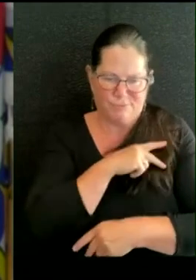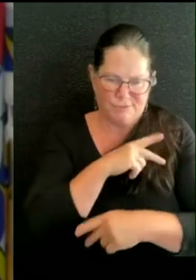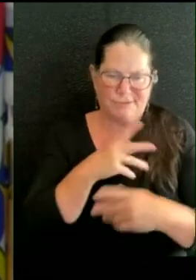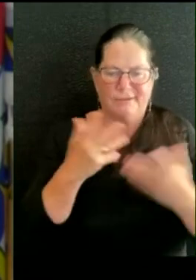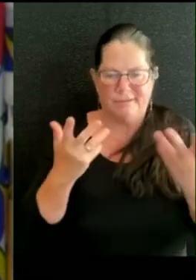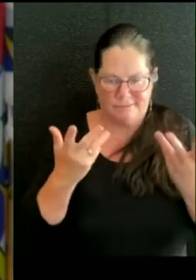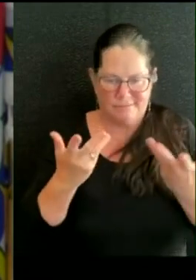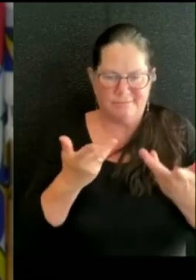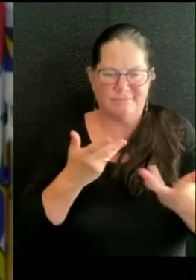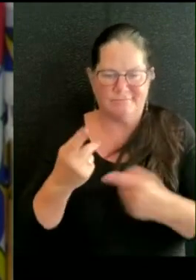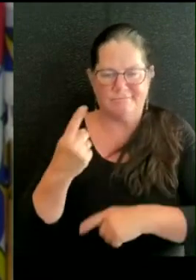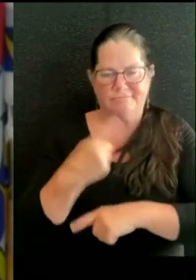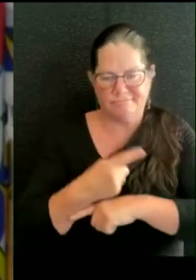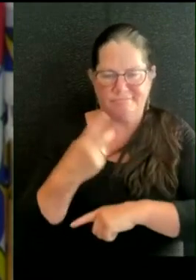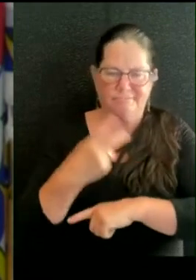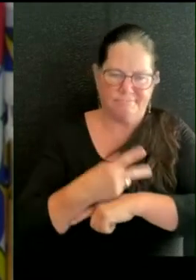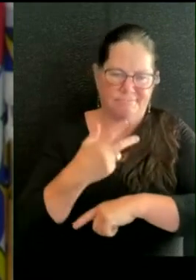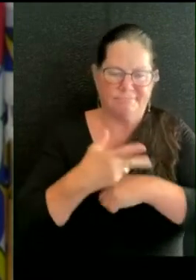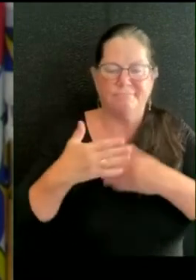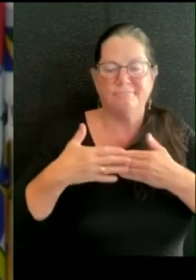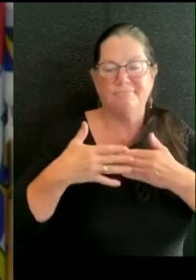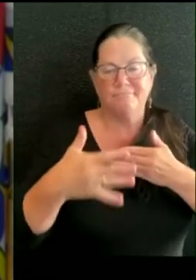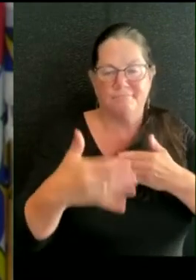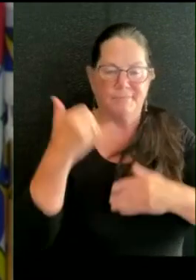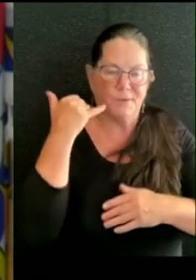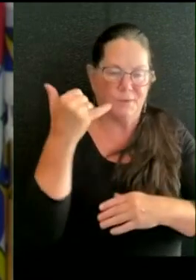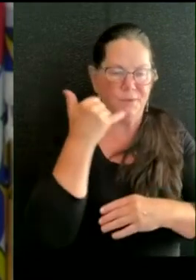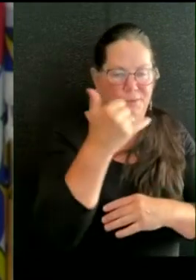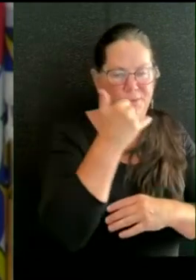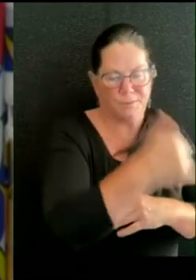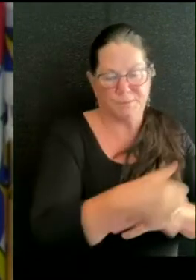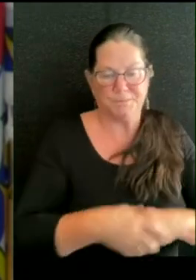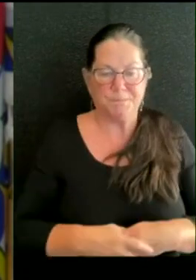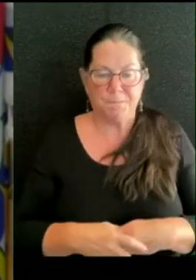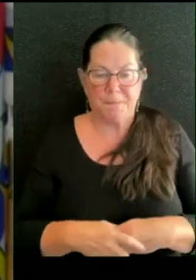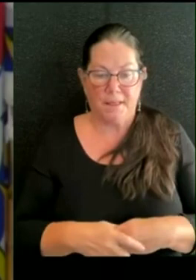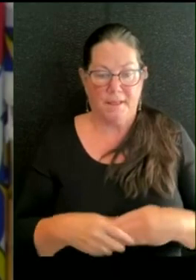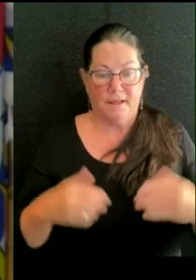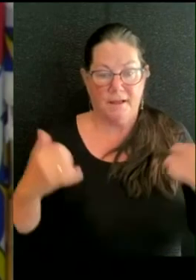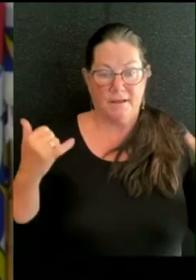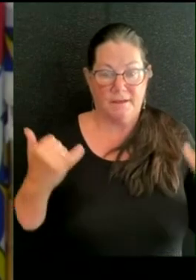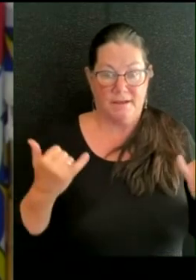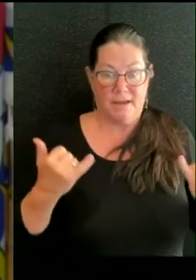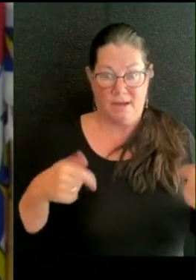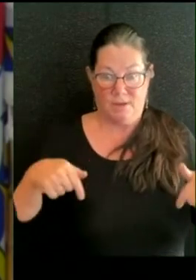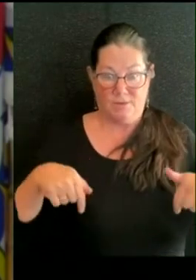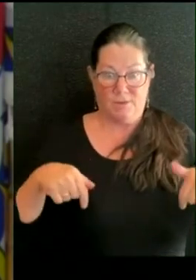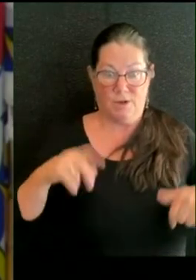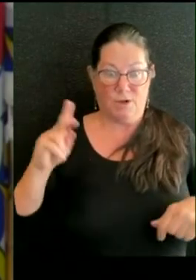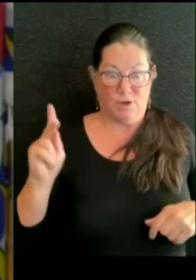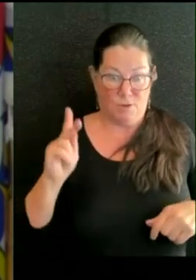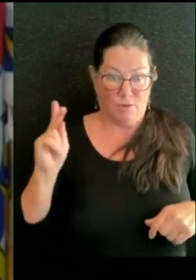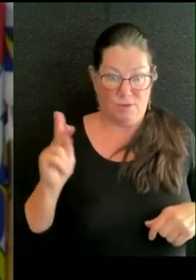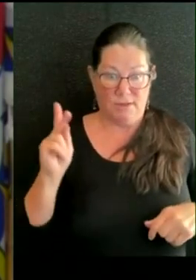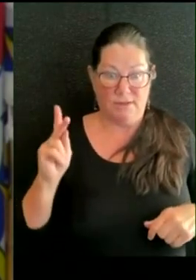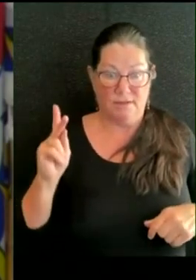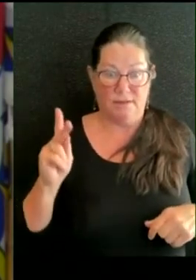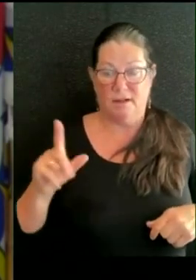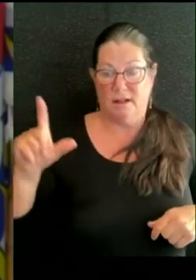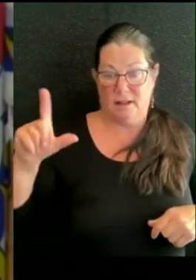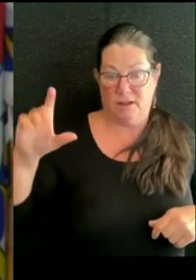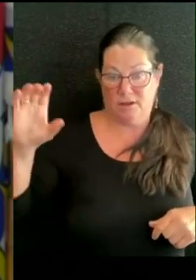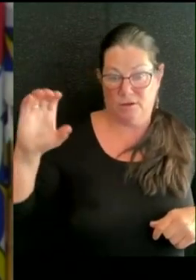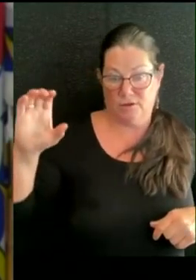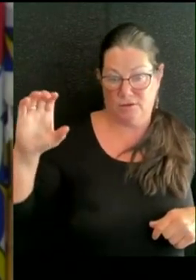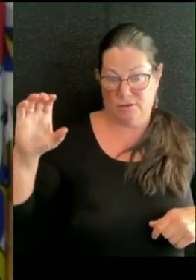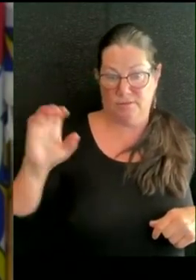No changes have been recorded in Kelowna, Lake Country, or West Bank First Nation.